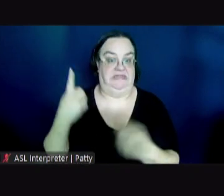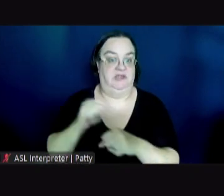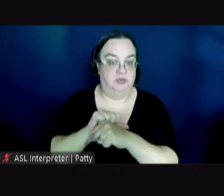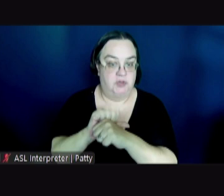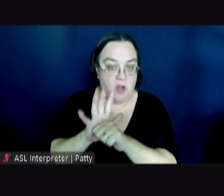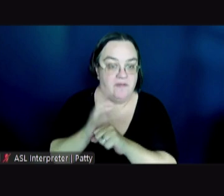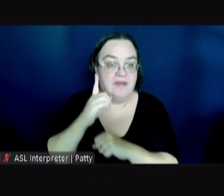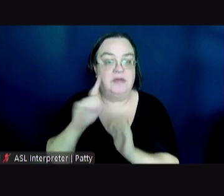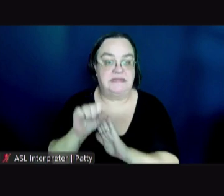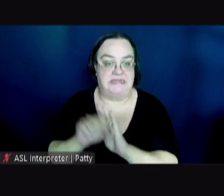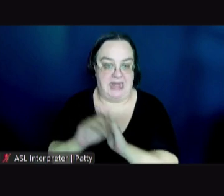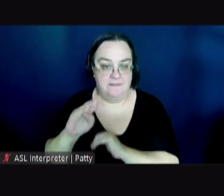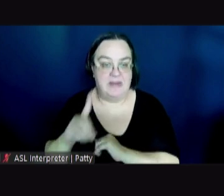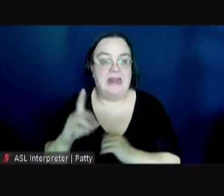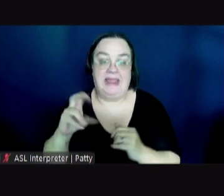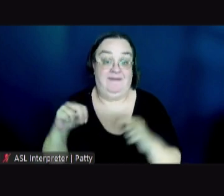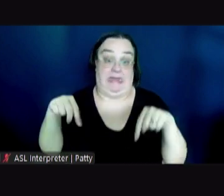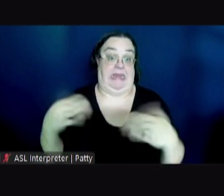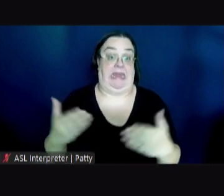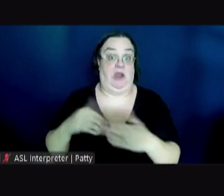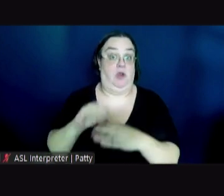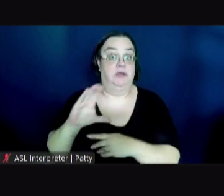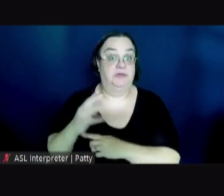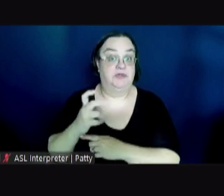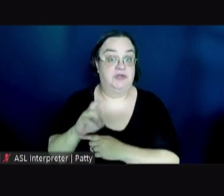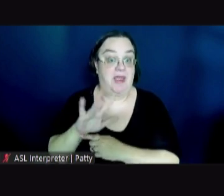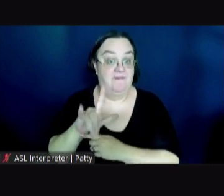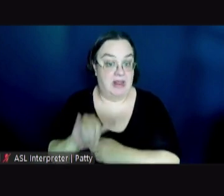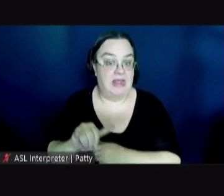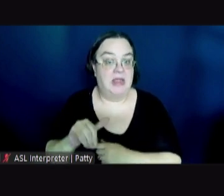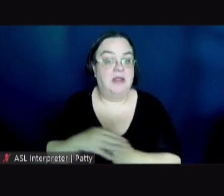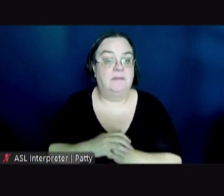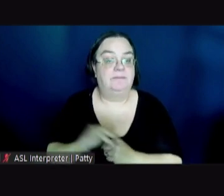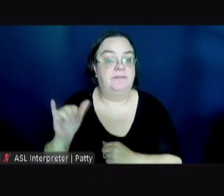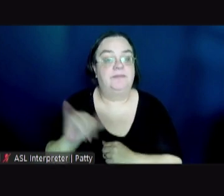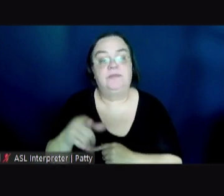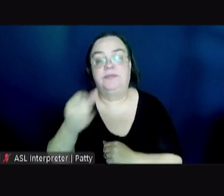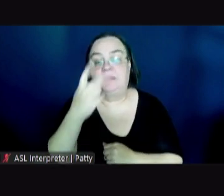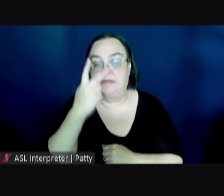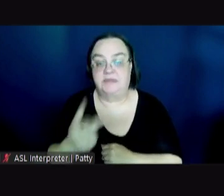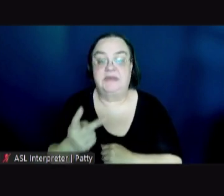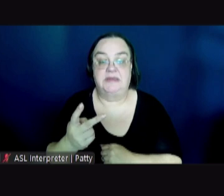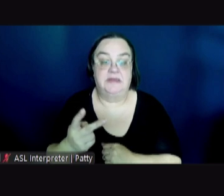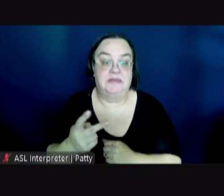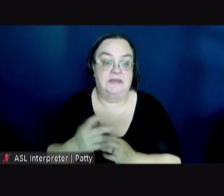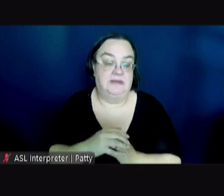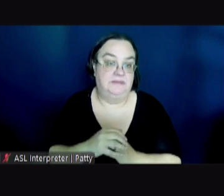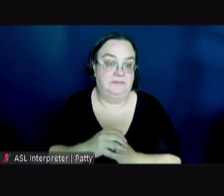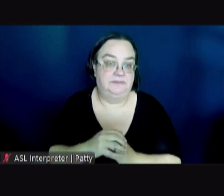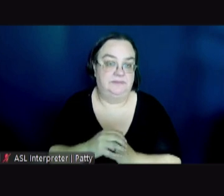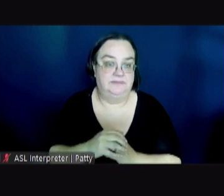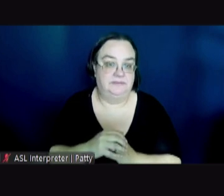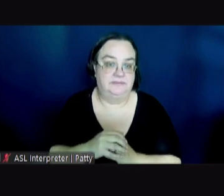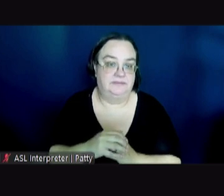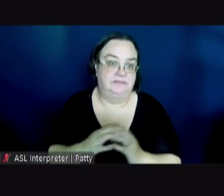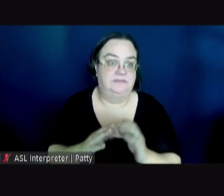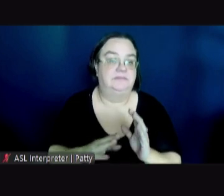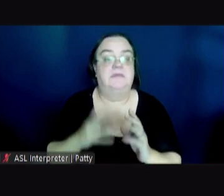Cheverly also, you can see that we're at all-time high since COVID. So pleased to see